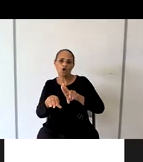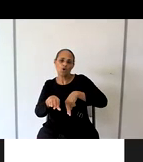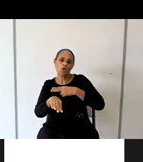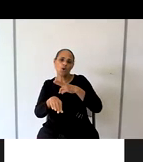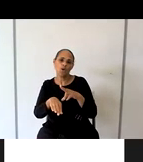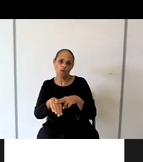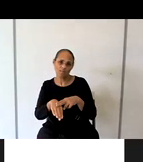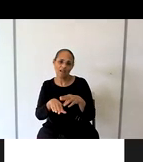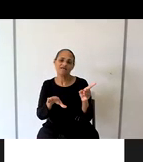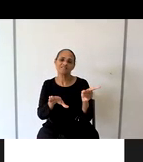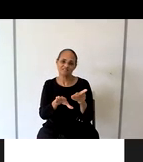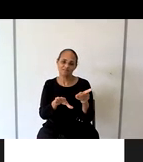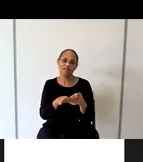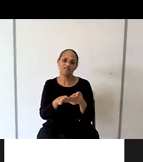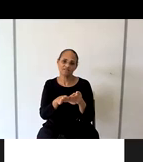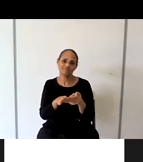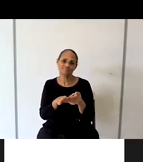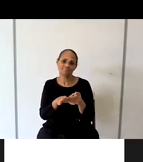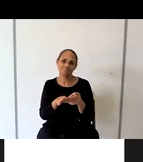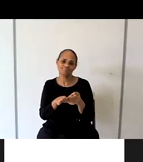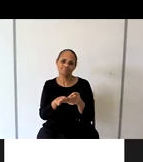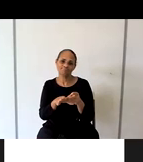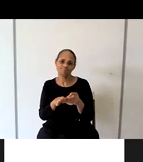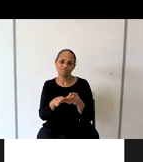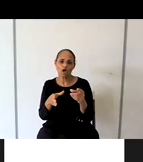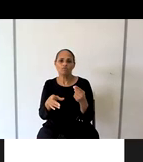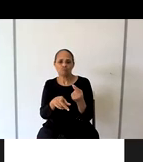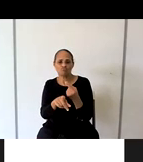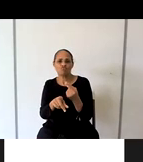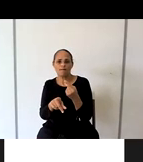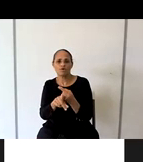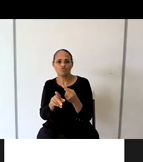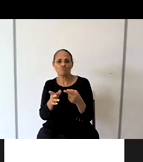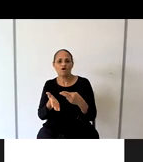normalizing disability. Proper representation matters